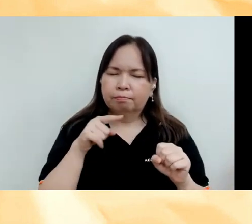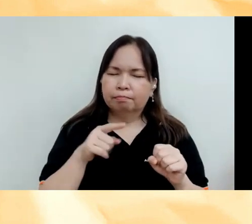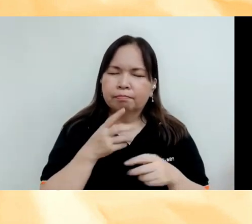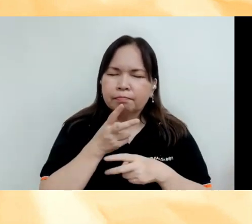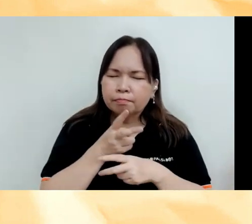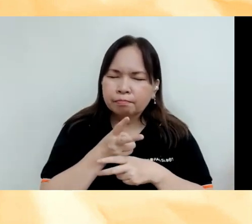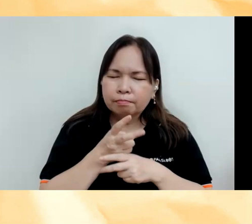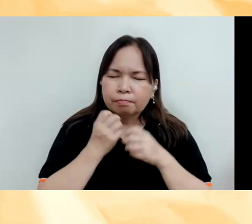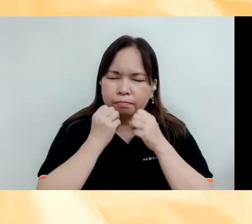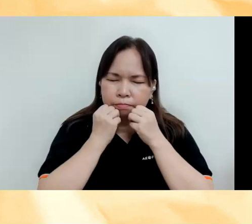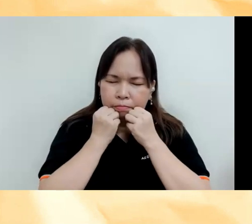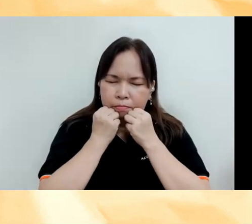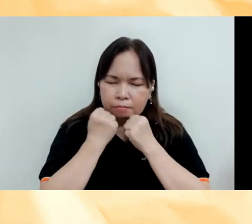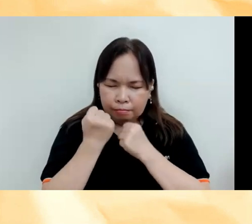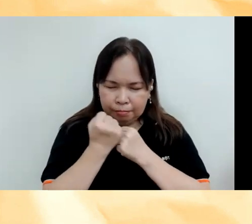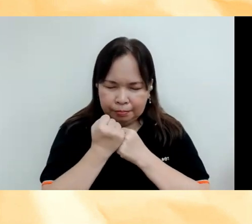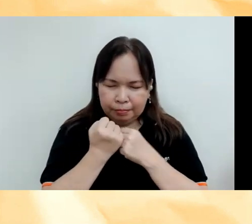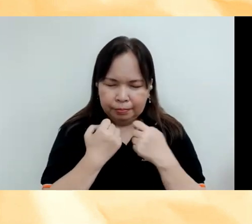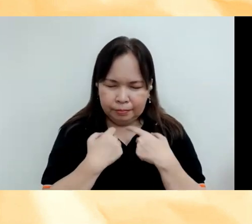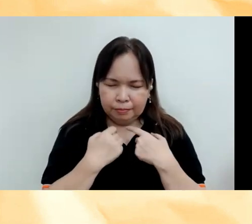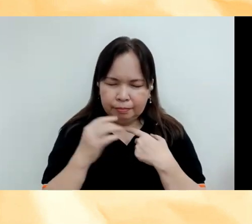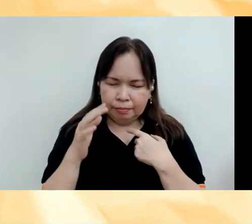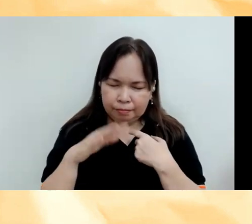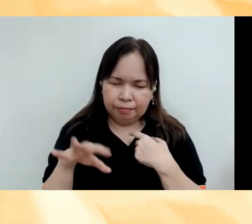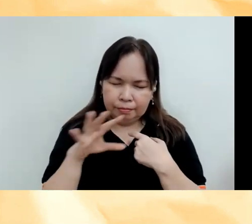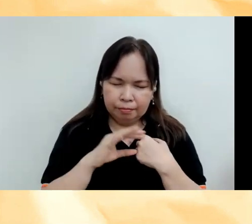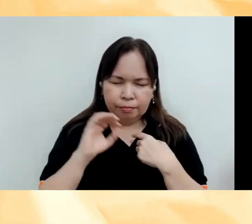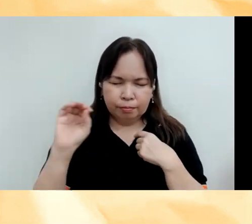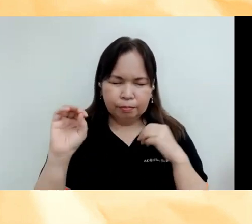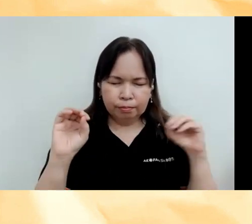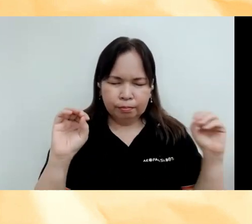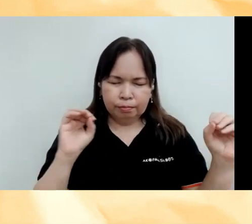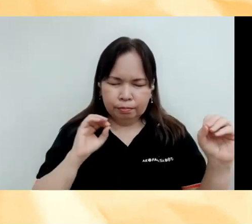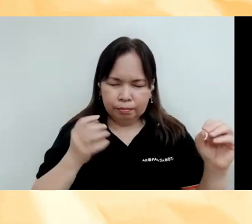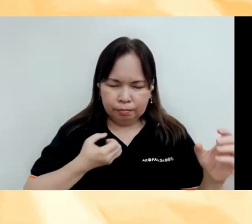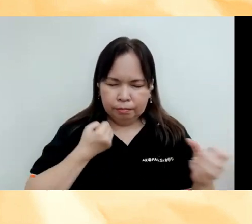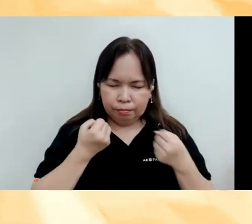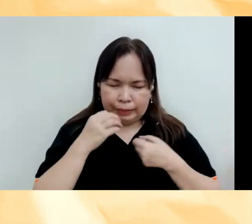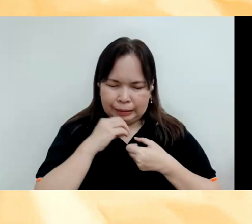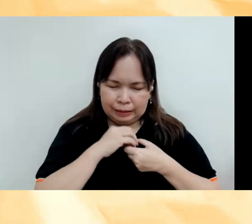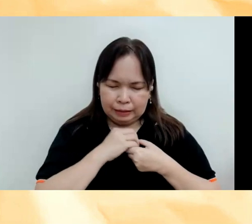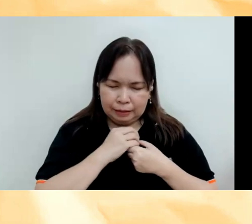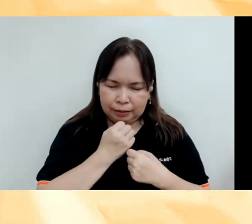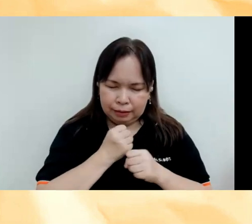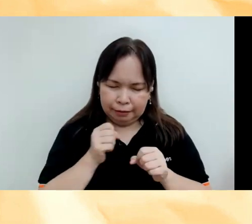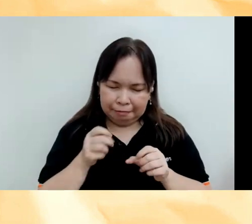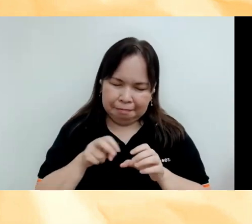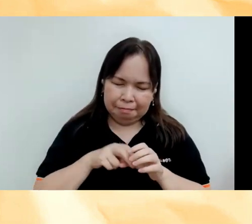supported. All of us have a safe space inside of us.